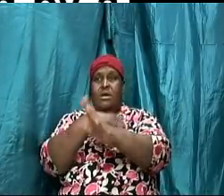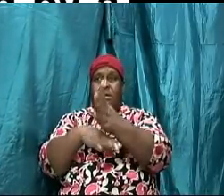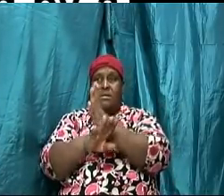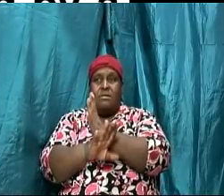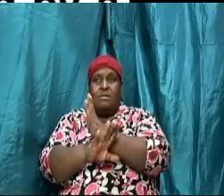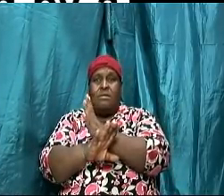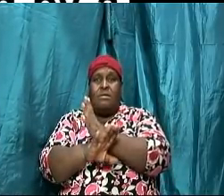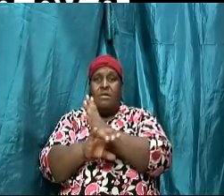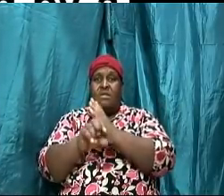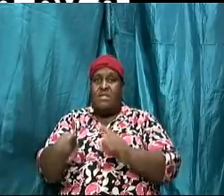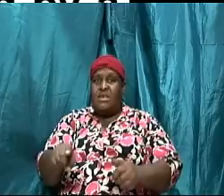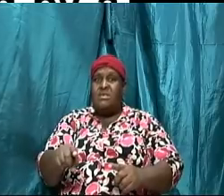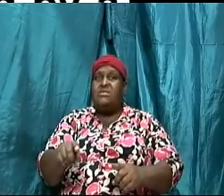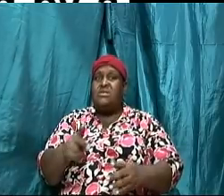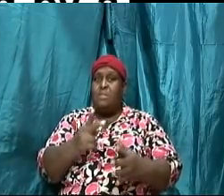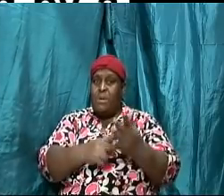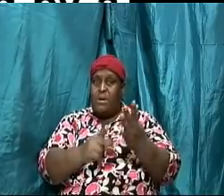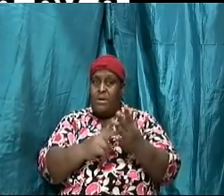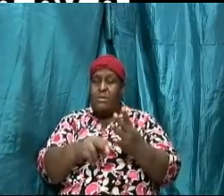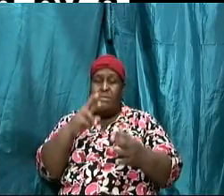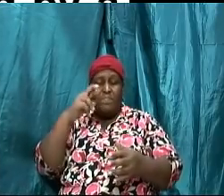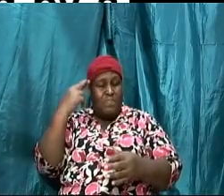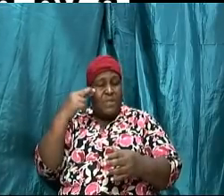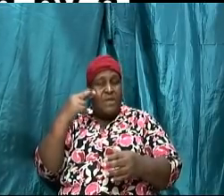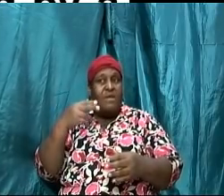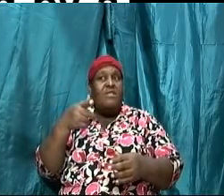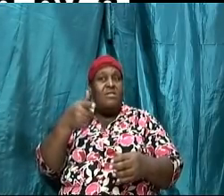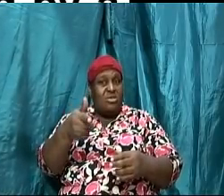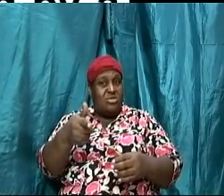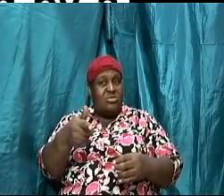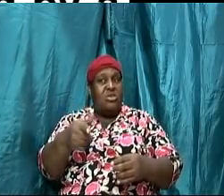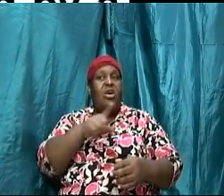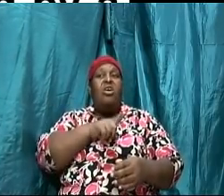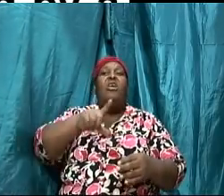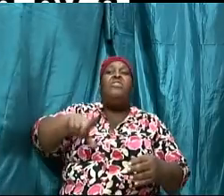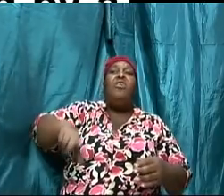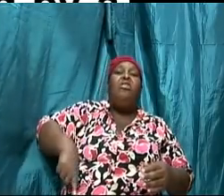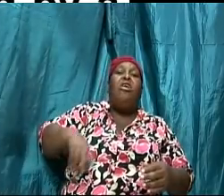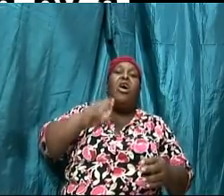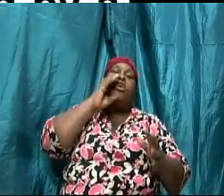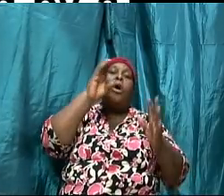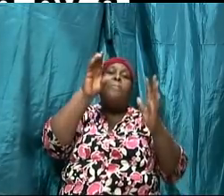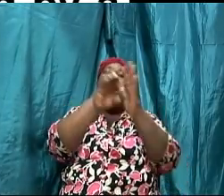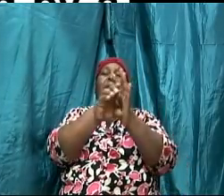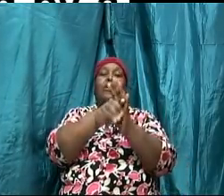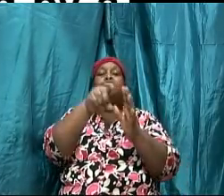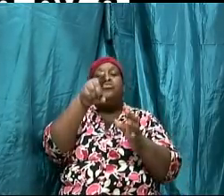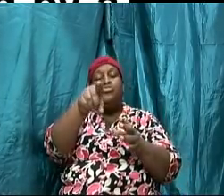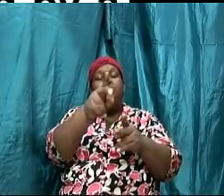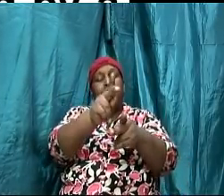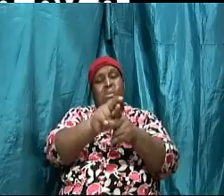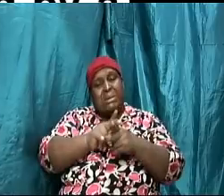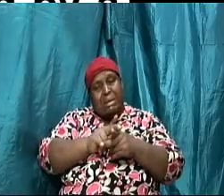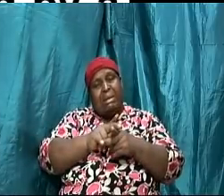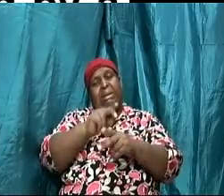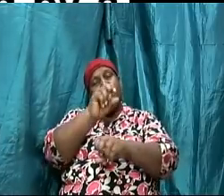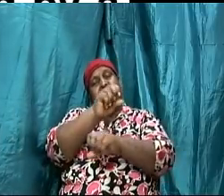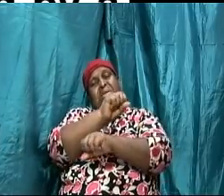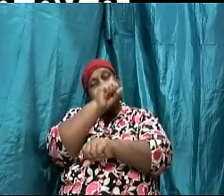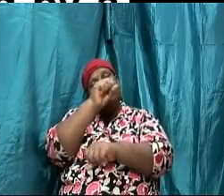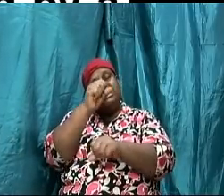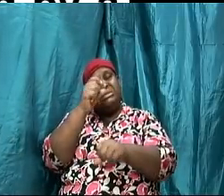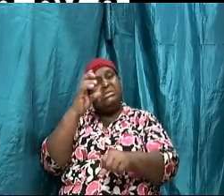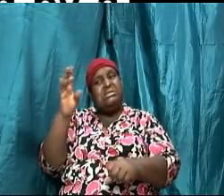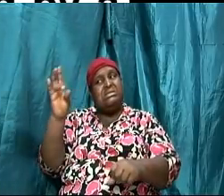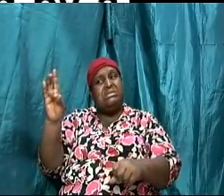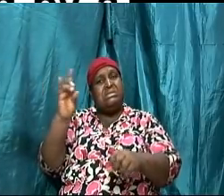saying, therefore, for that cause, the Lord commanded thee to keep the Sabbath day. So when God says, remember